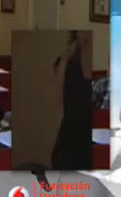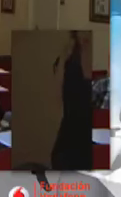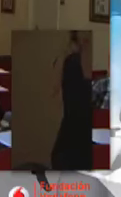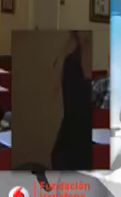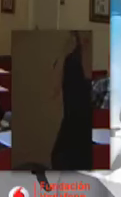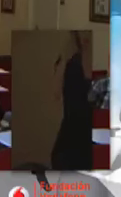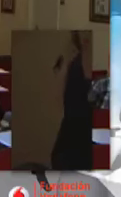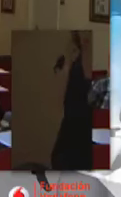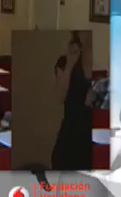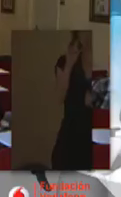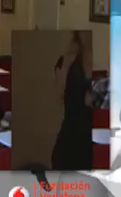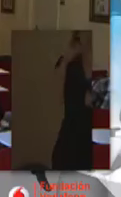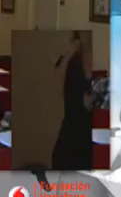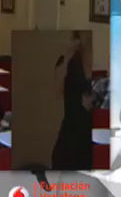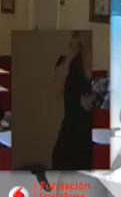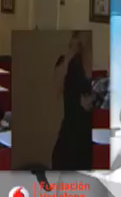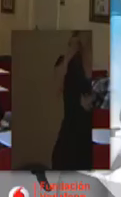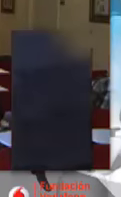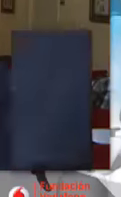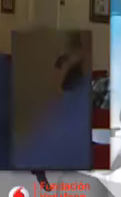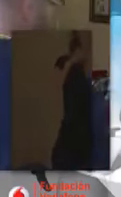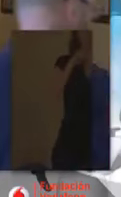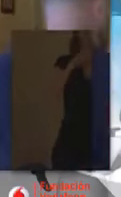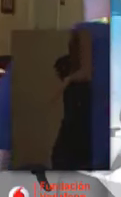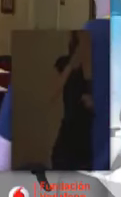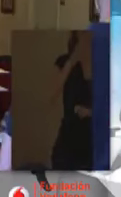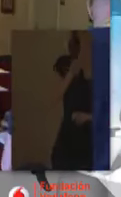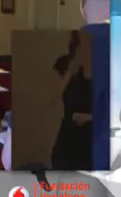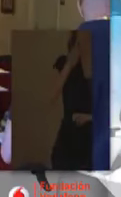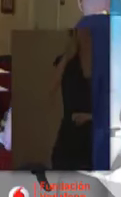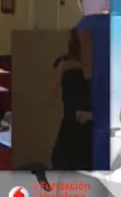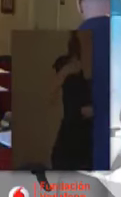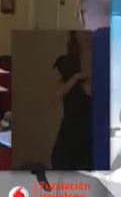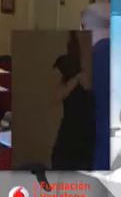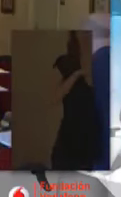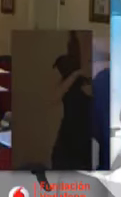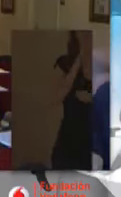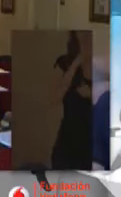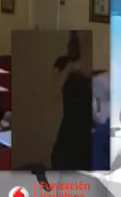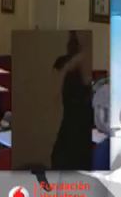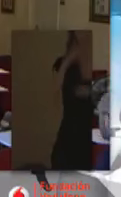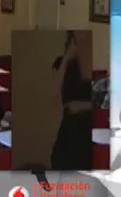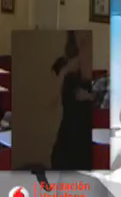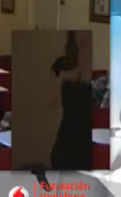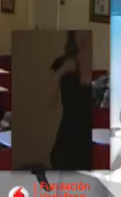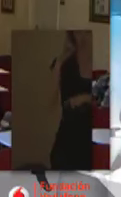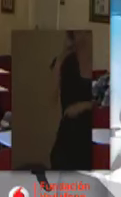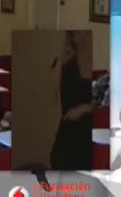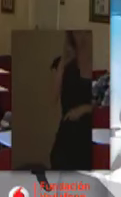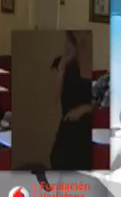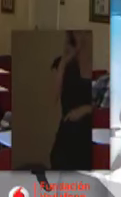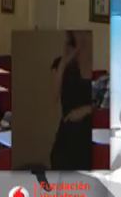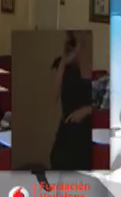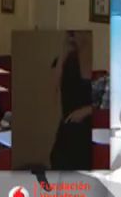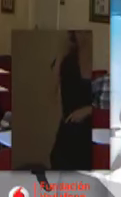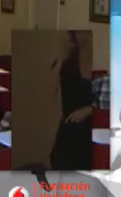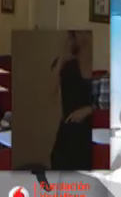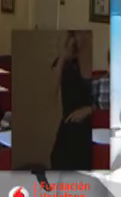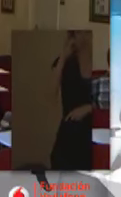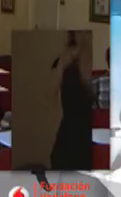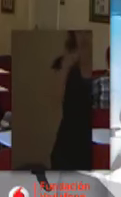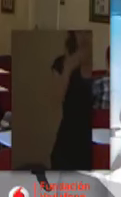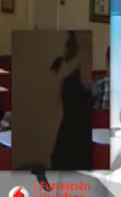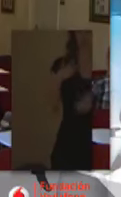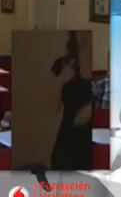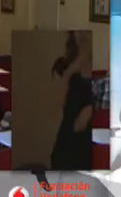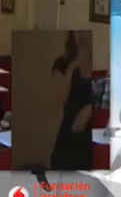with dementia. This is by Vanesa Lobato from the Unit for Research for You of the